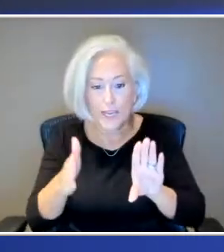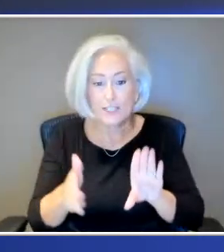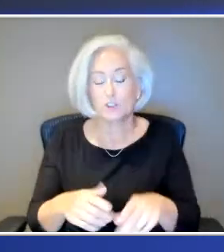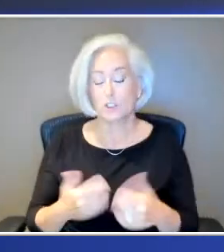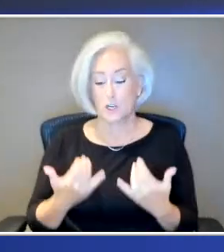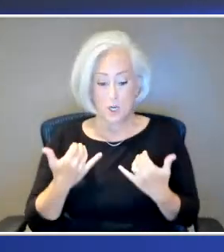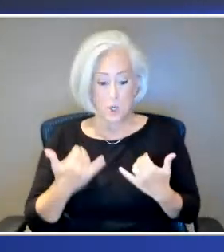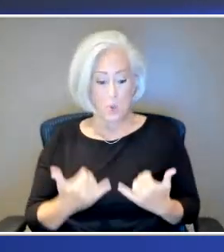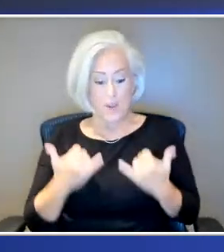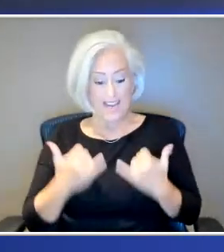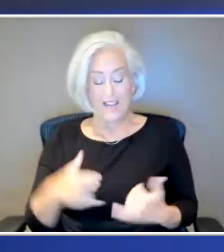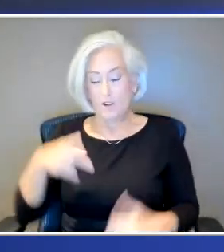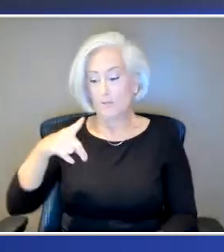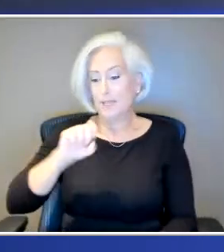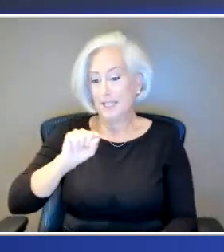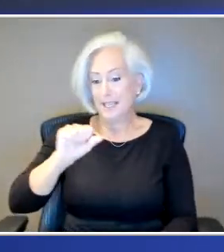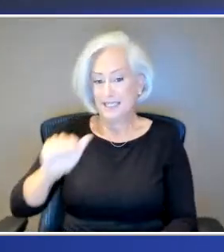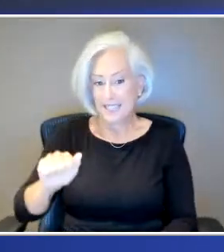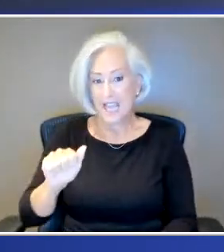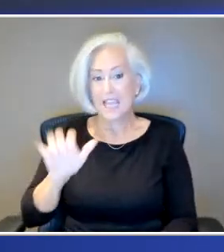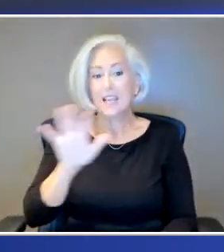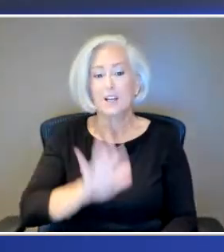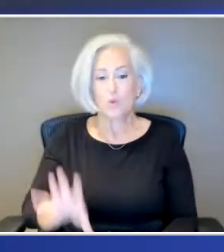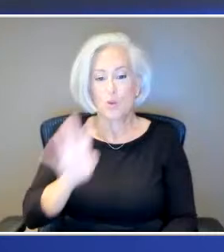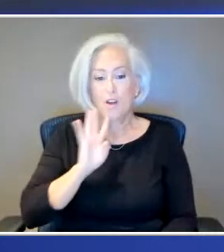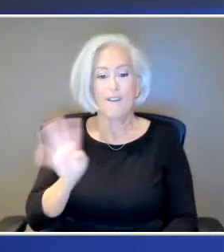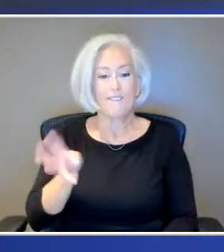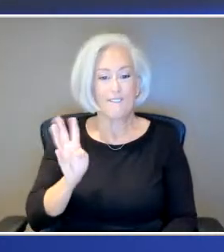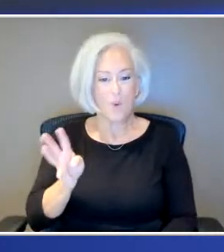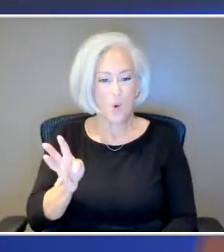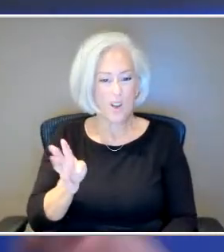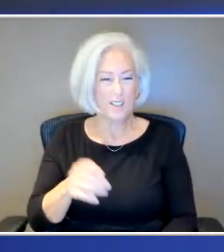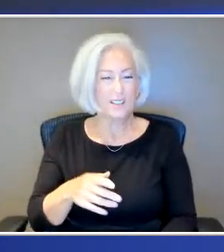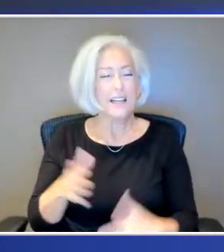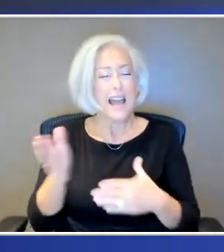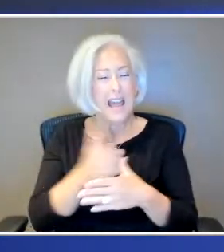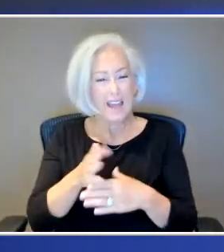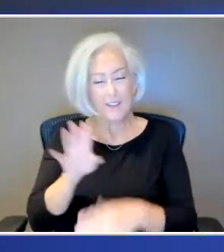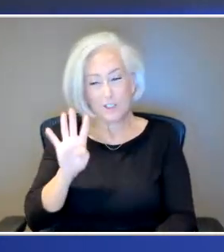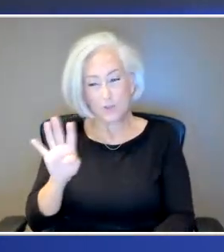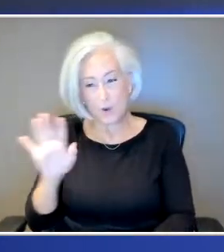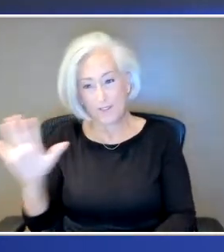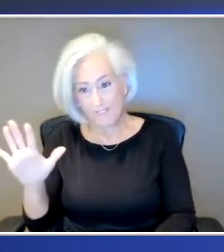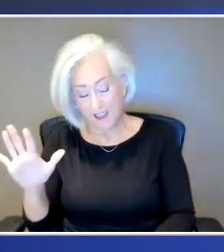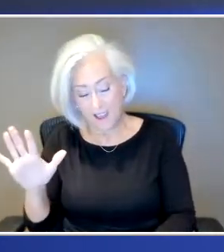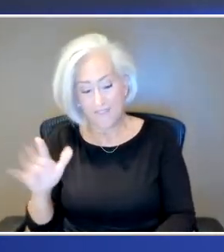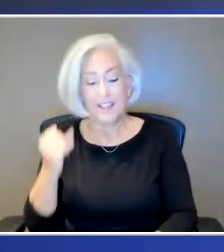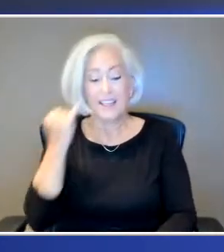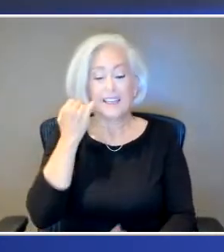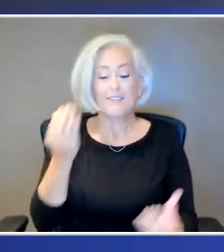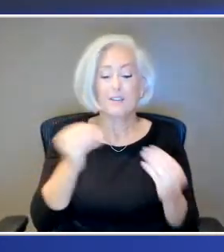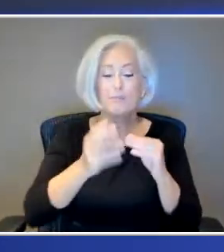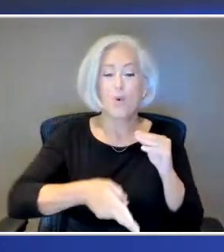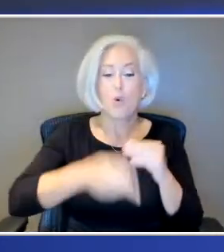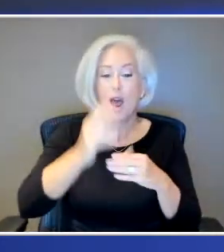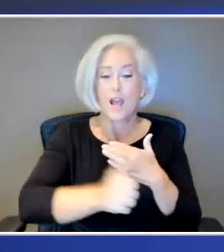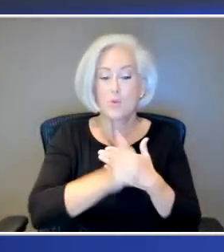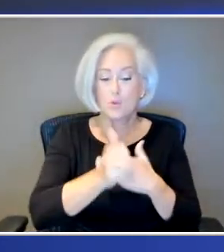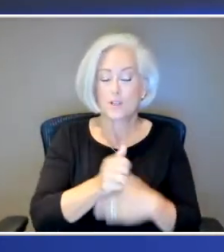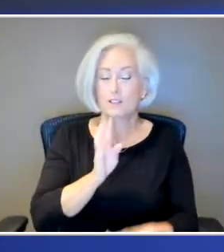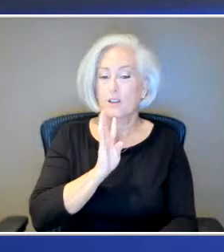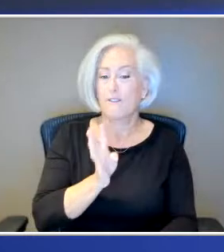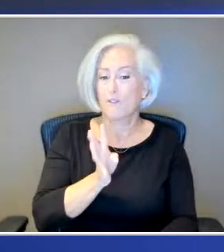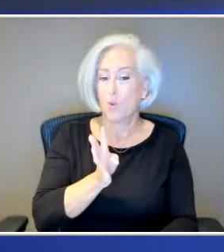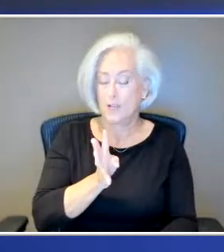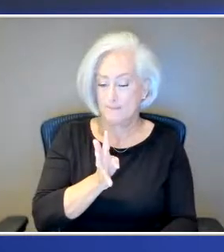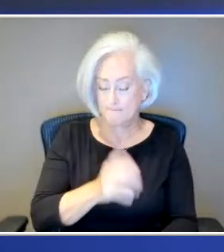getting PSAs tested in the 40s, 45 for your average risk person, 40 for your higher risk individual. The average PSA at